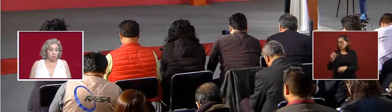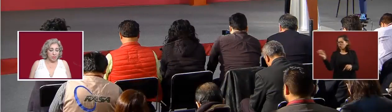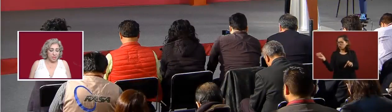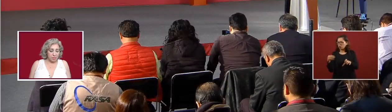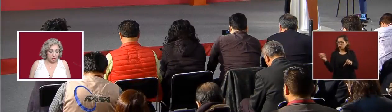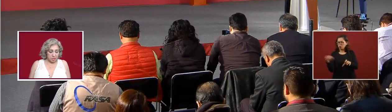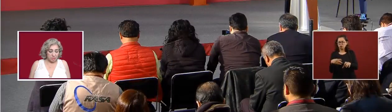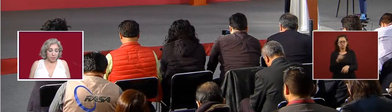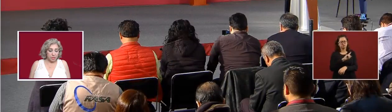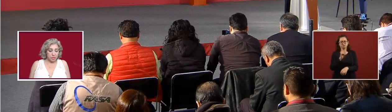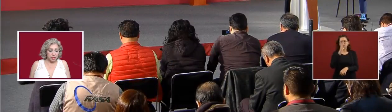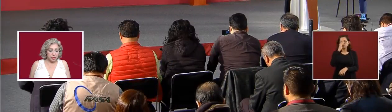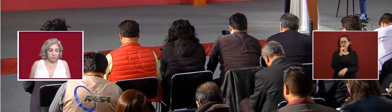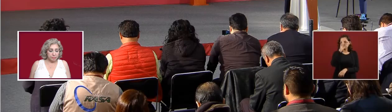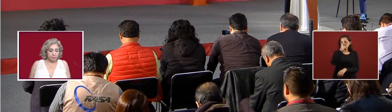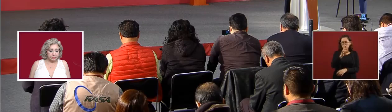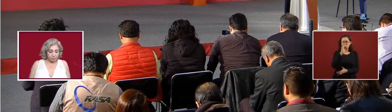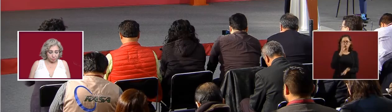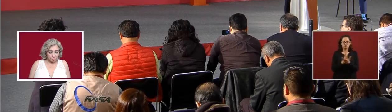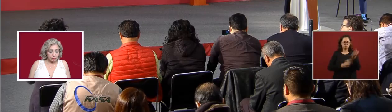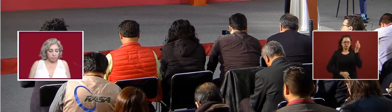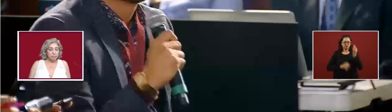when they weren't supposed to